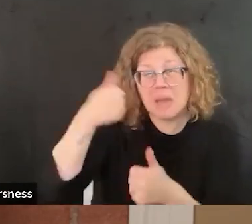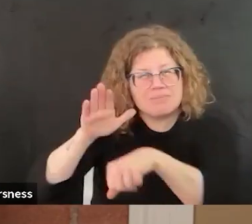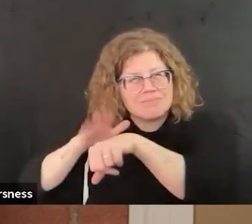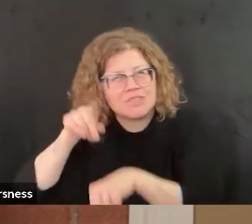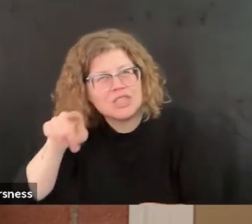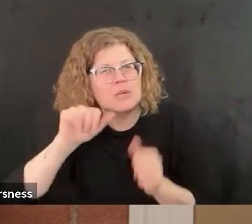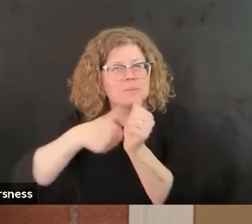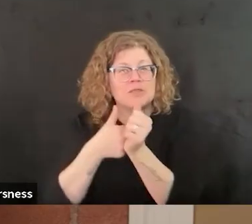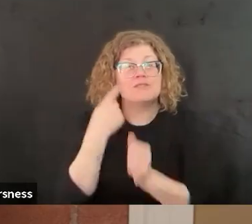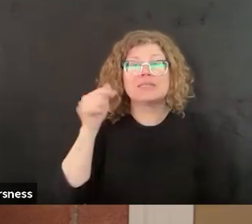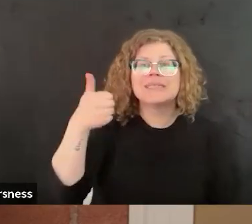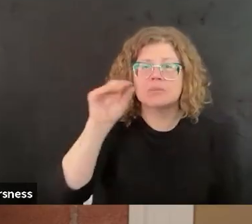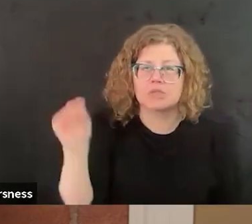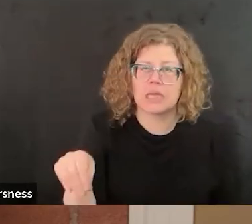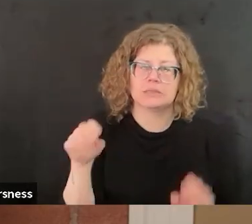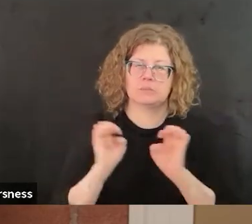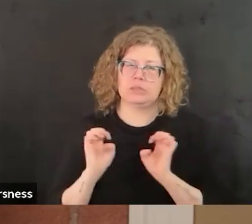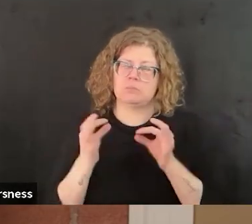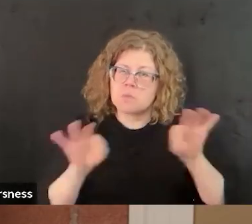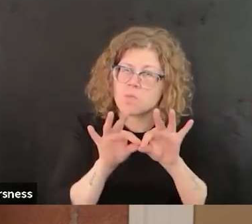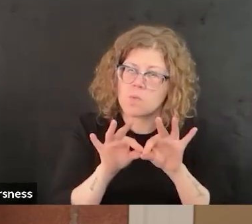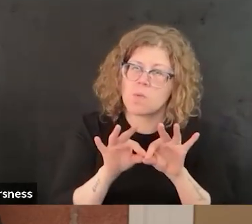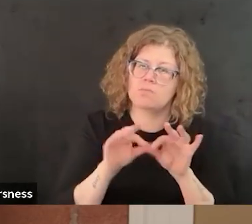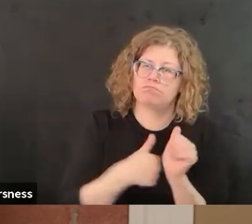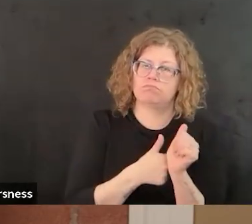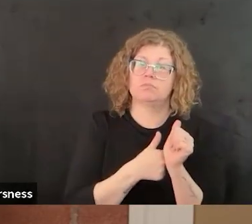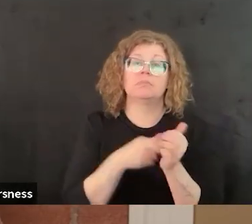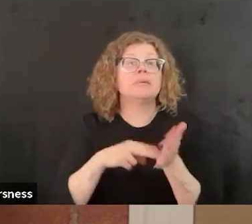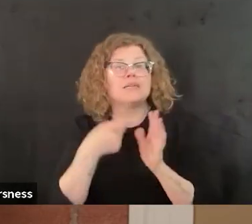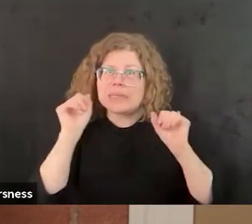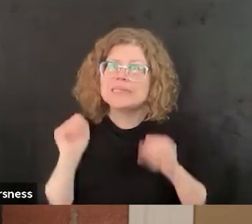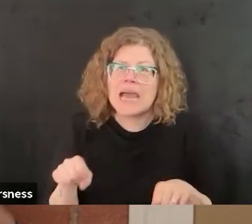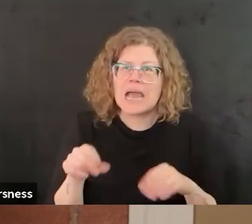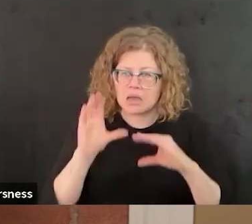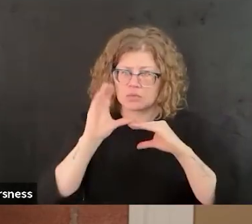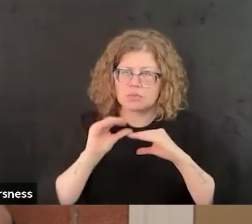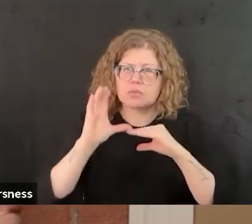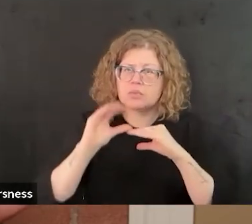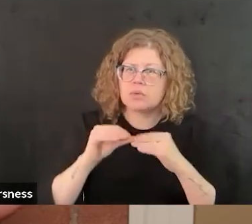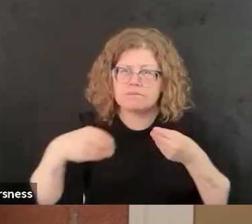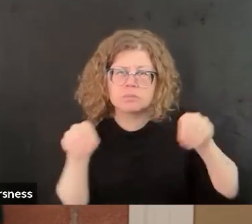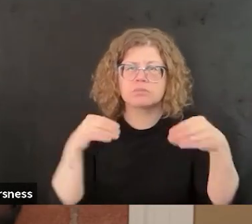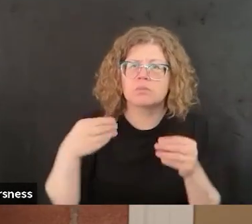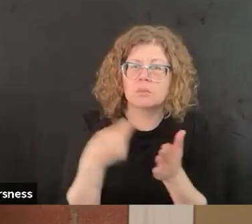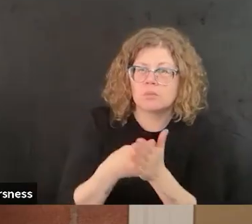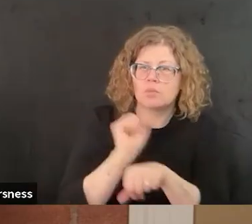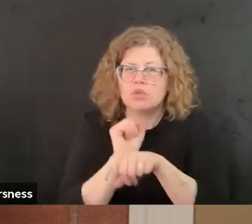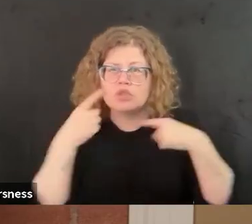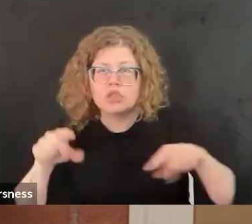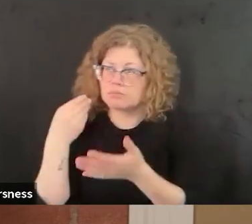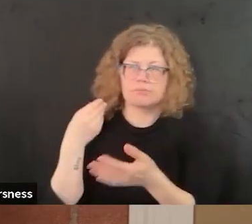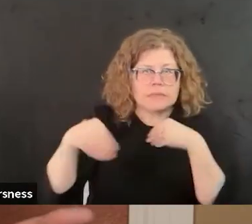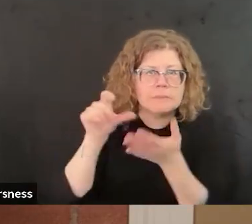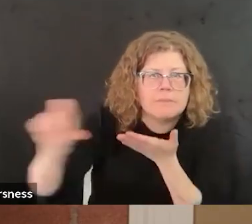10% contingency right off the top in your artist budget so that you always have a little bit of room. That way, A,